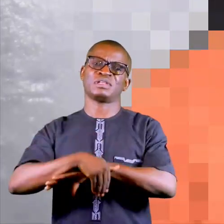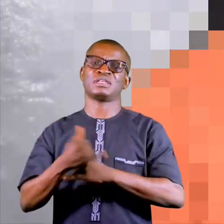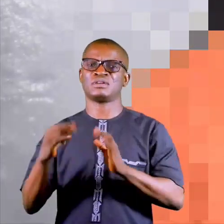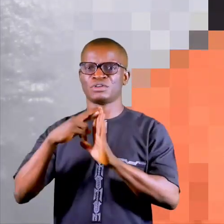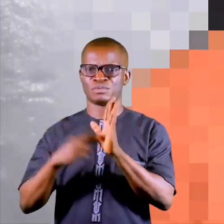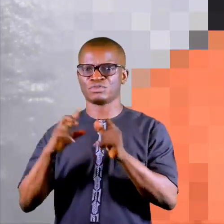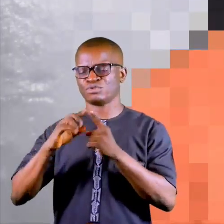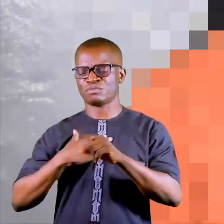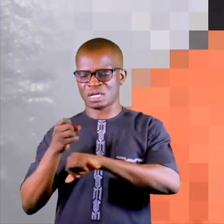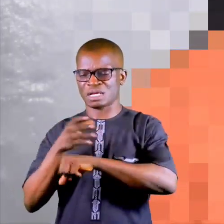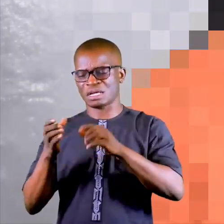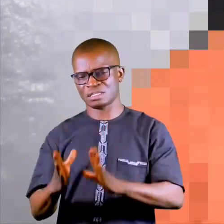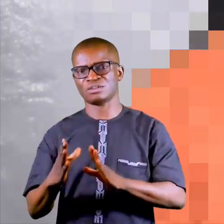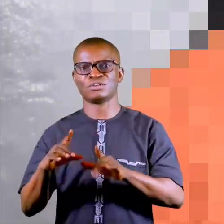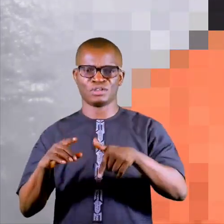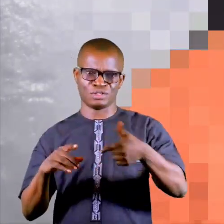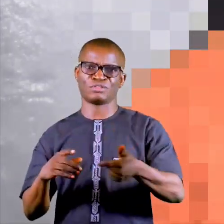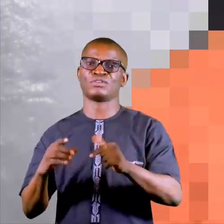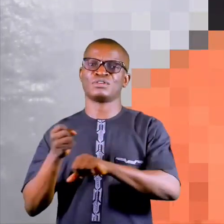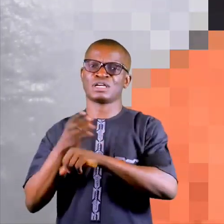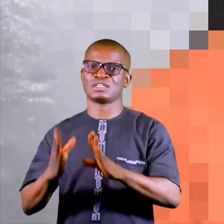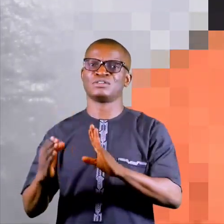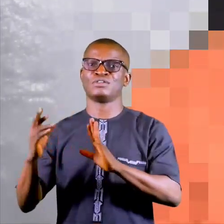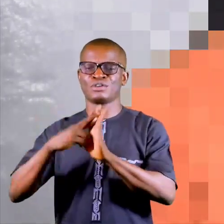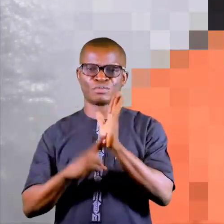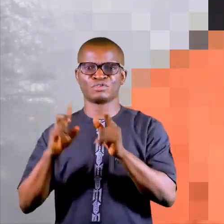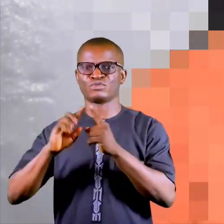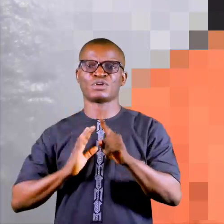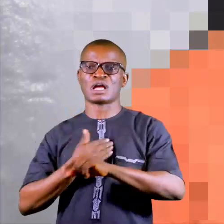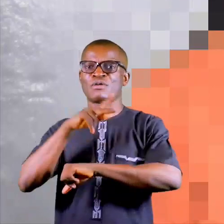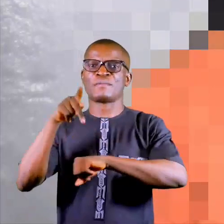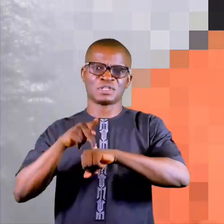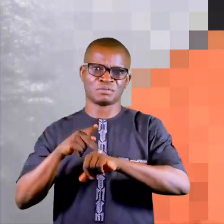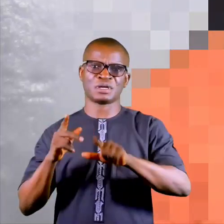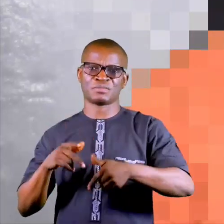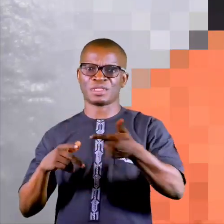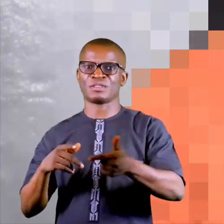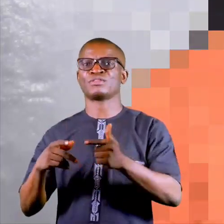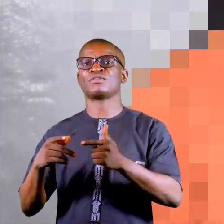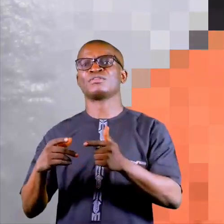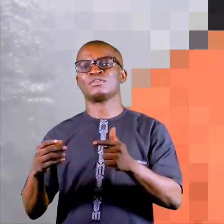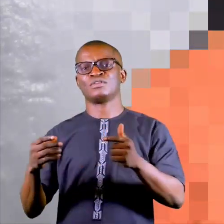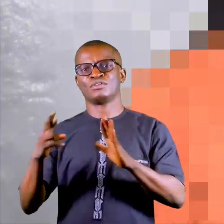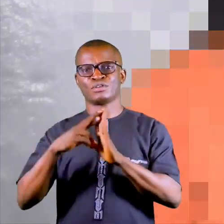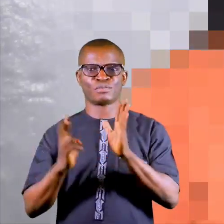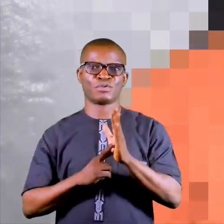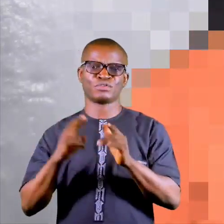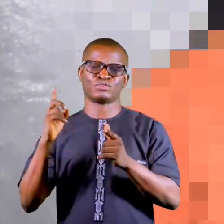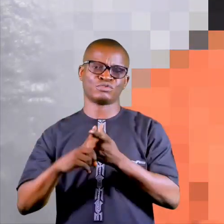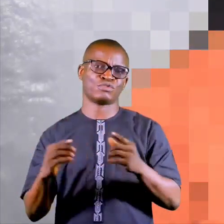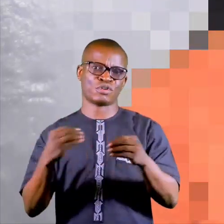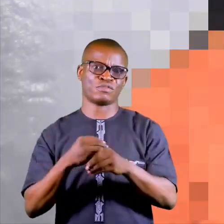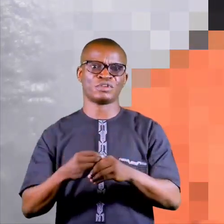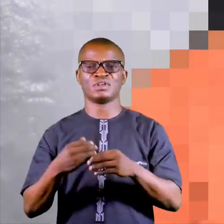to my counselor inside school. My counselor go report to our principal inside school. Our principal go report for office. Help me